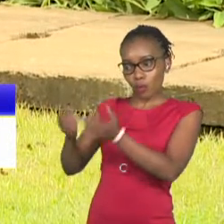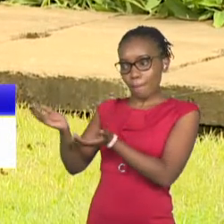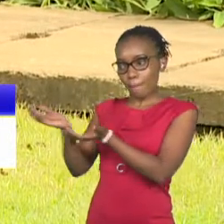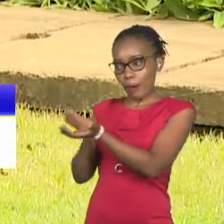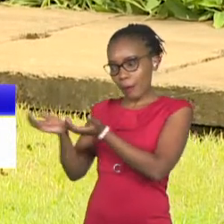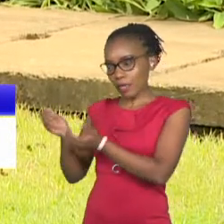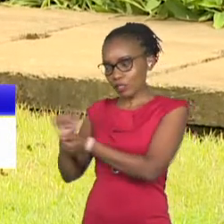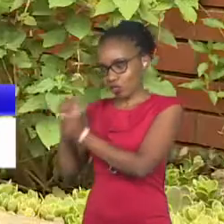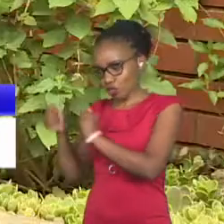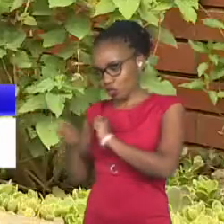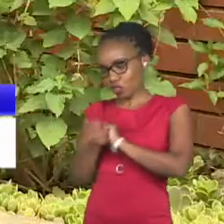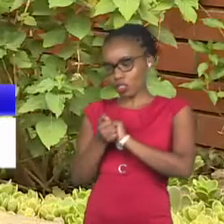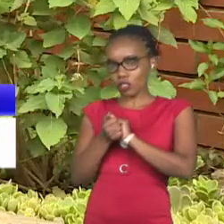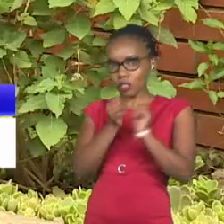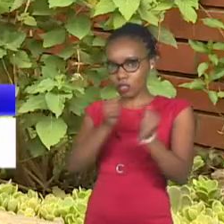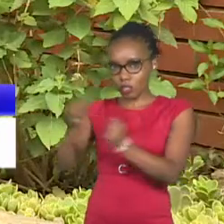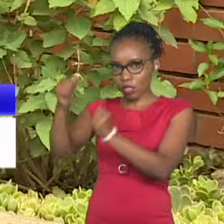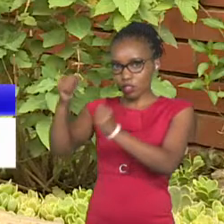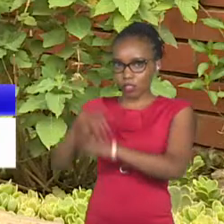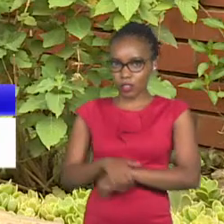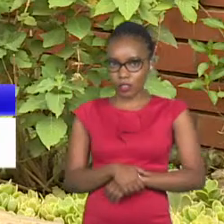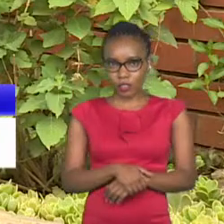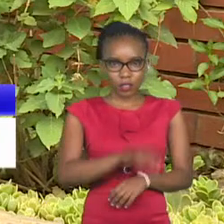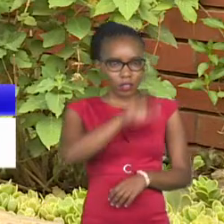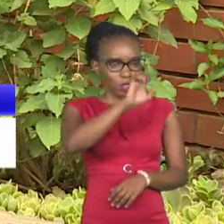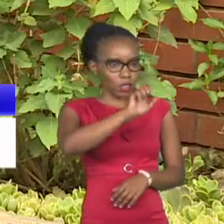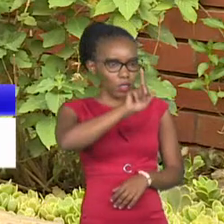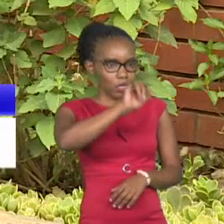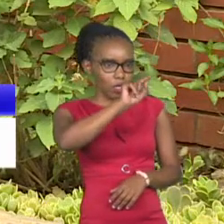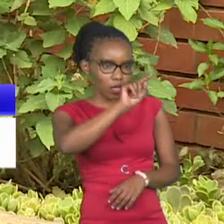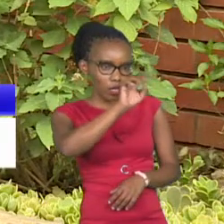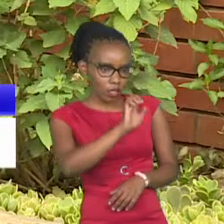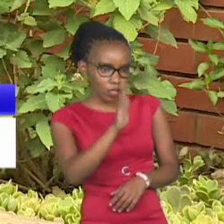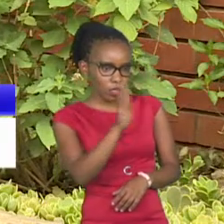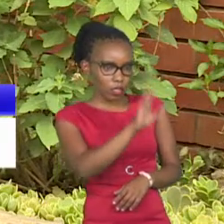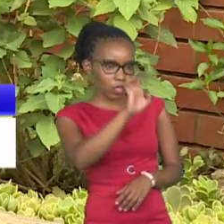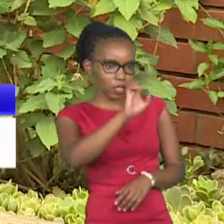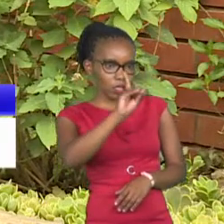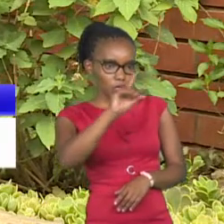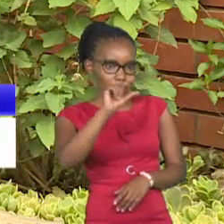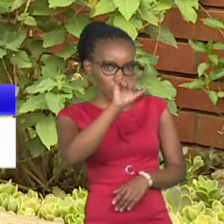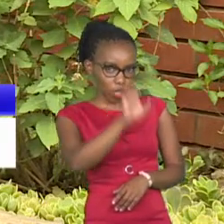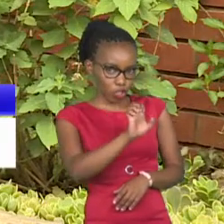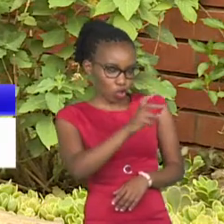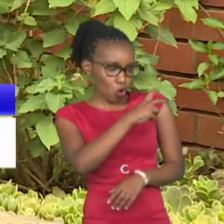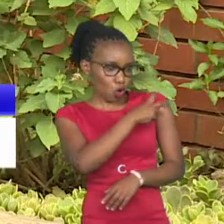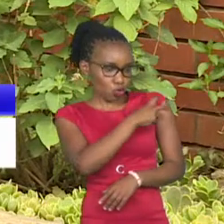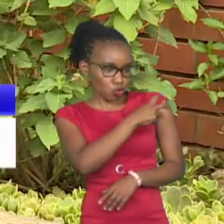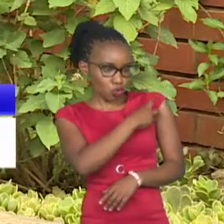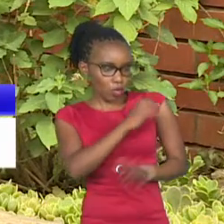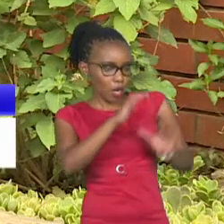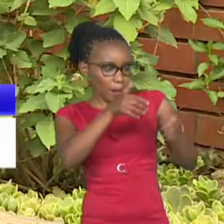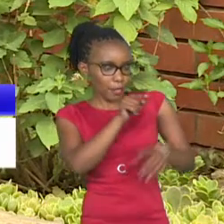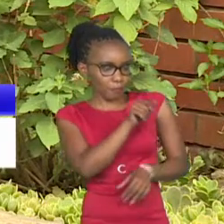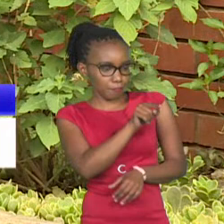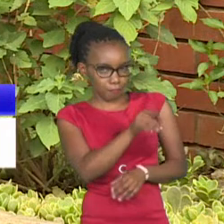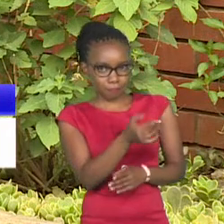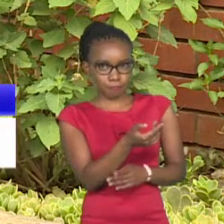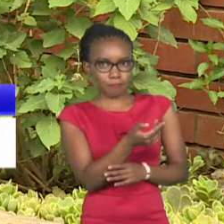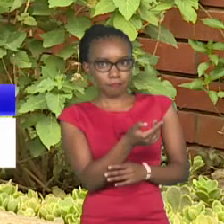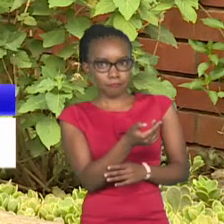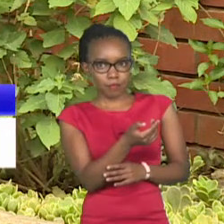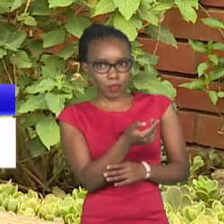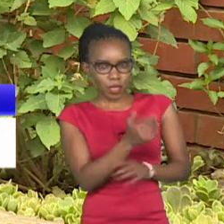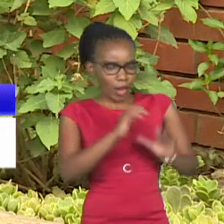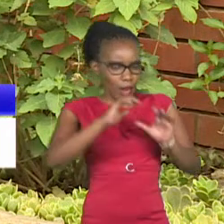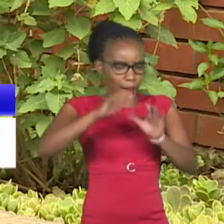of strategies. Elite Edge Consult, yes, gives financial strength or troubleshoots